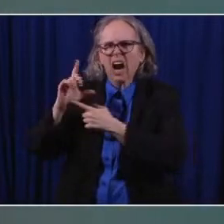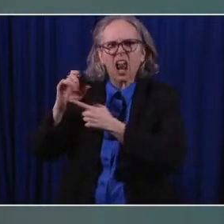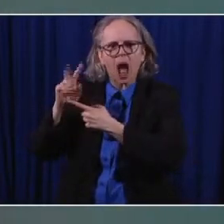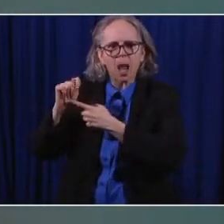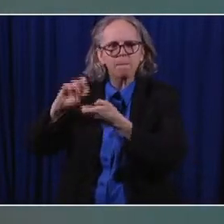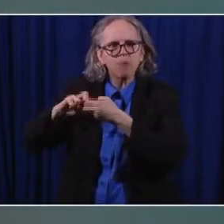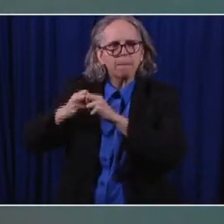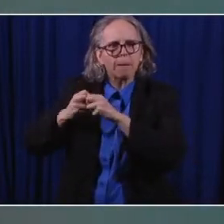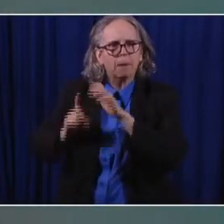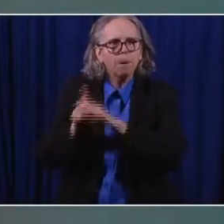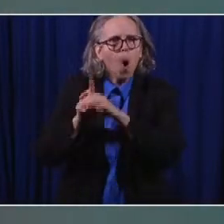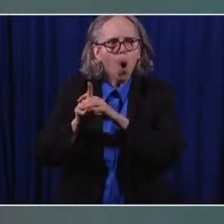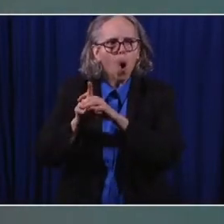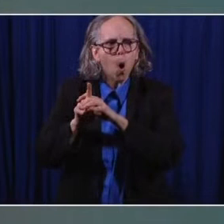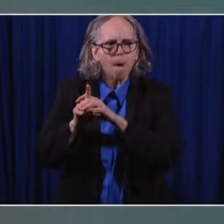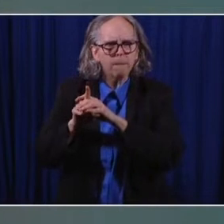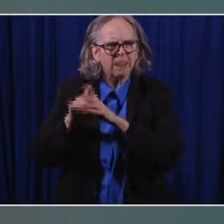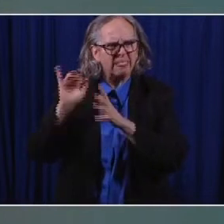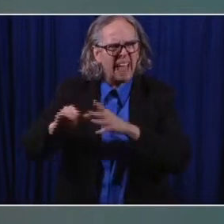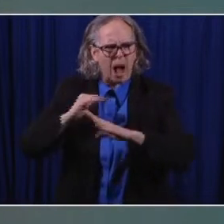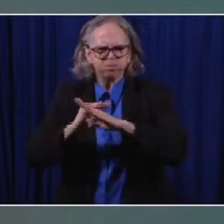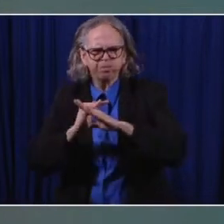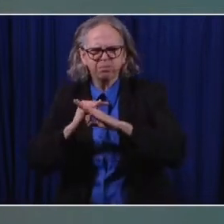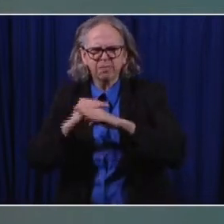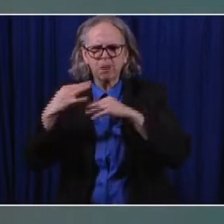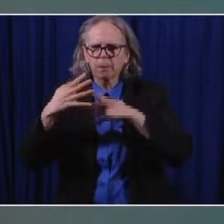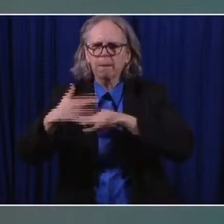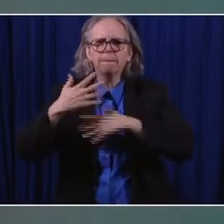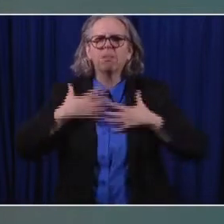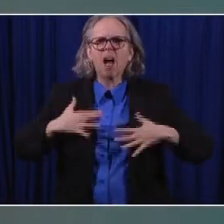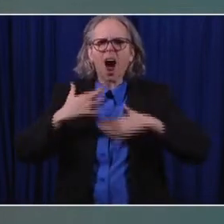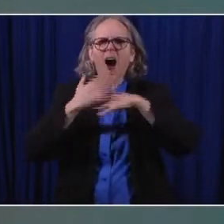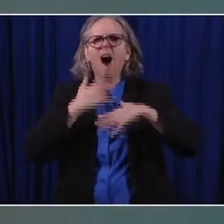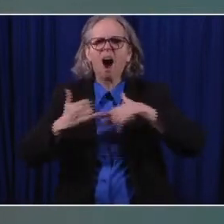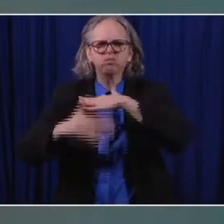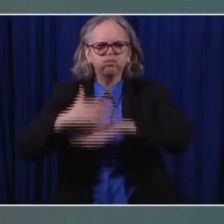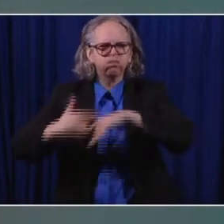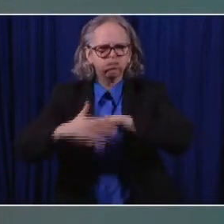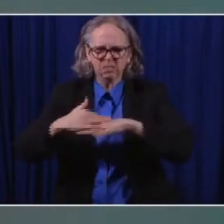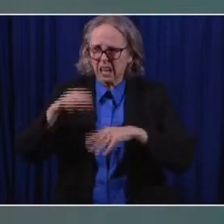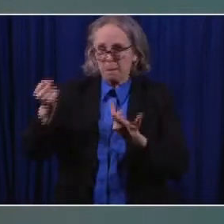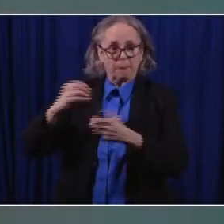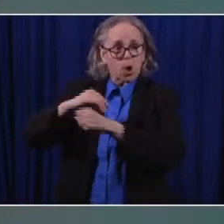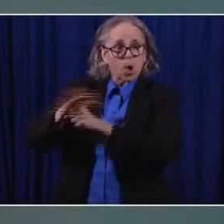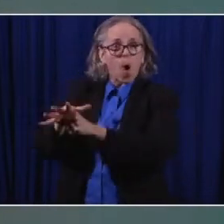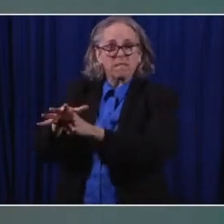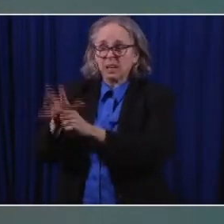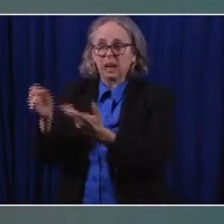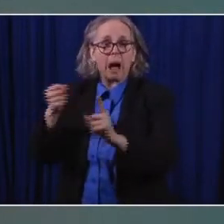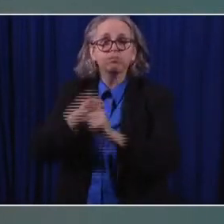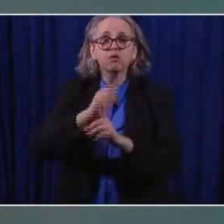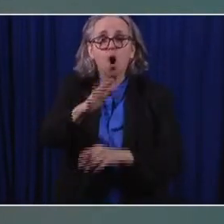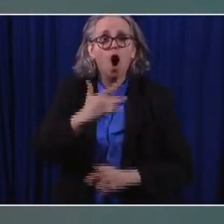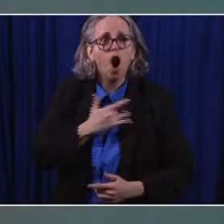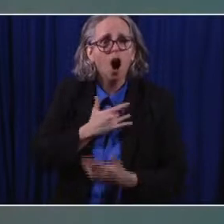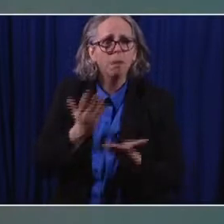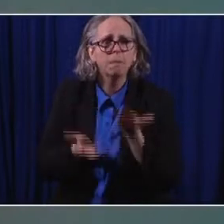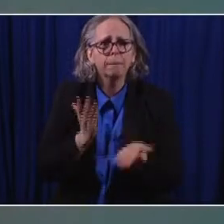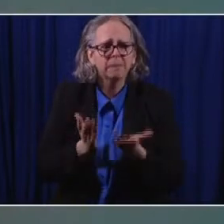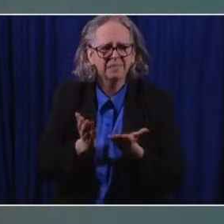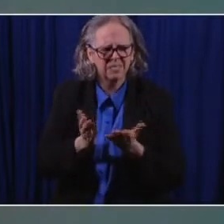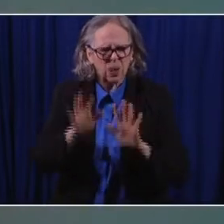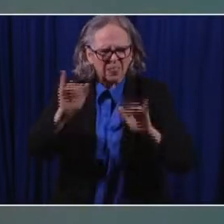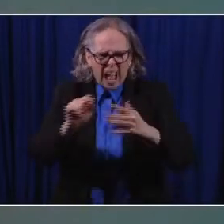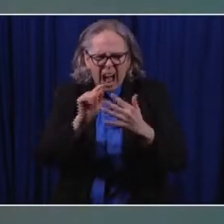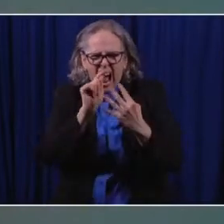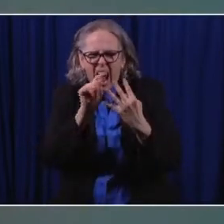not be pumping as great as it could. And we do know that COVID-19 can affect the heart. So those are really the big issues. And I